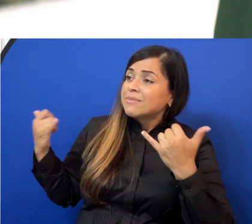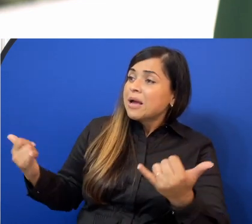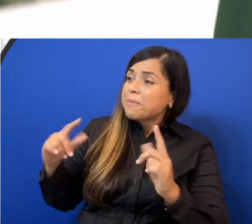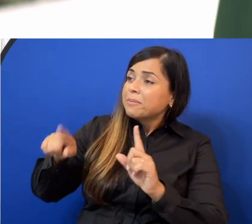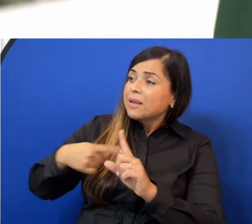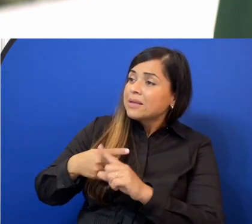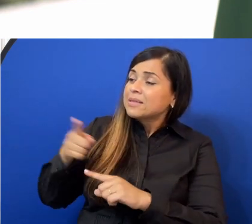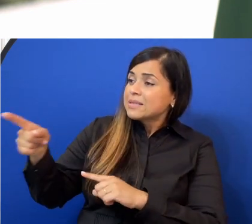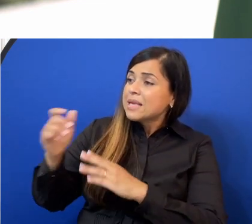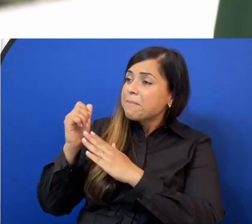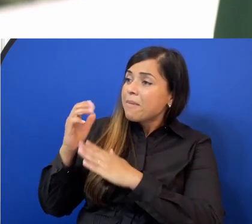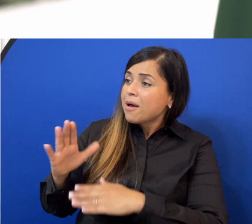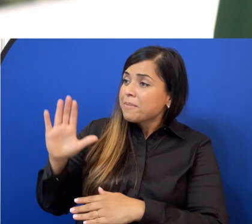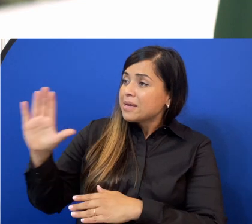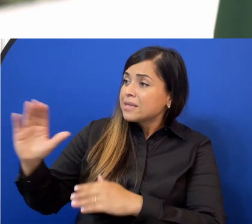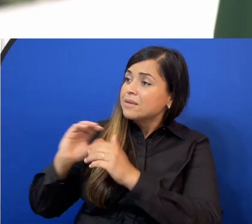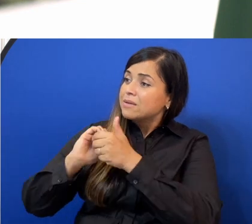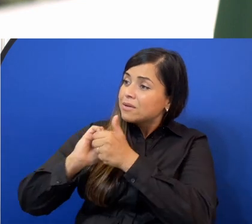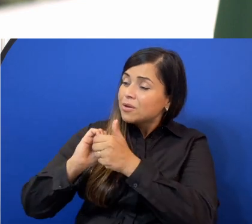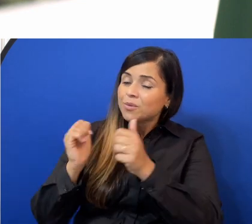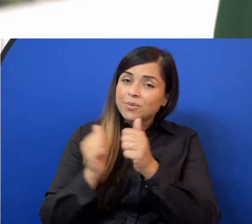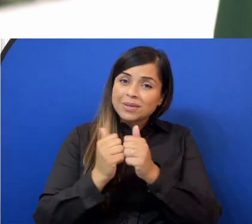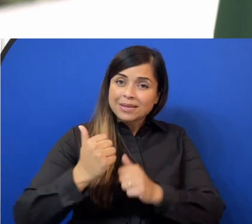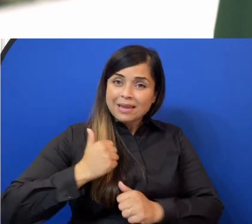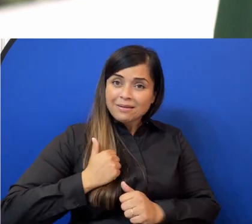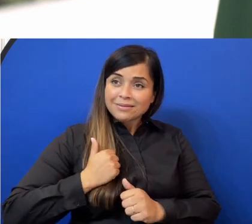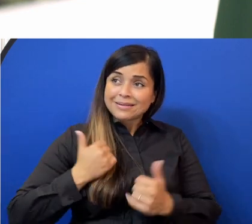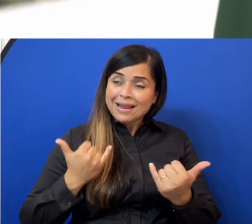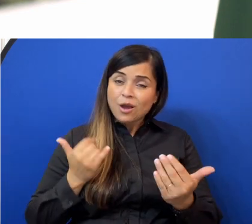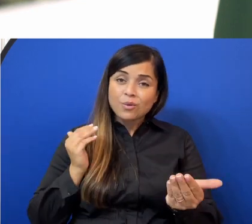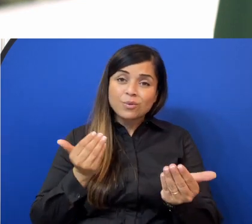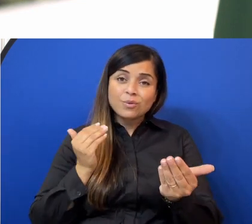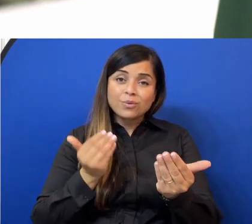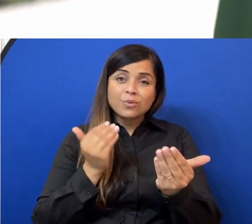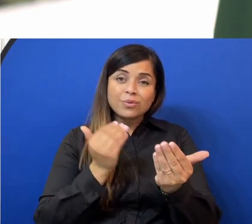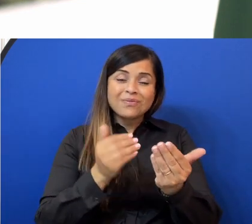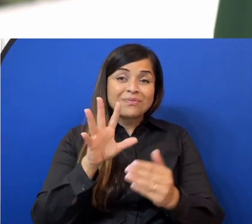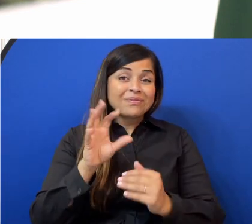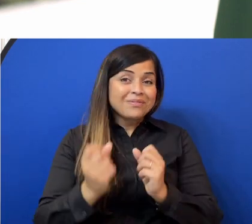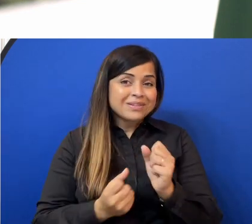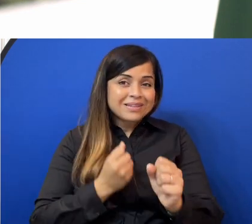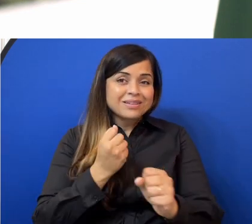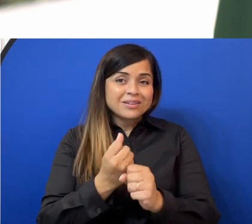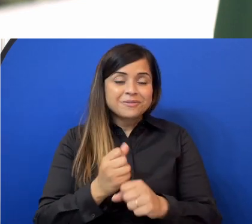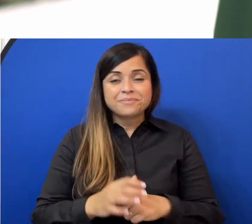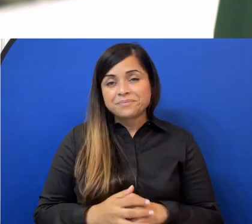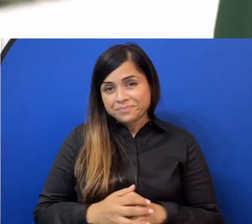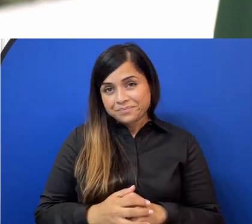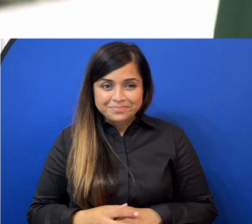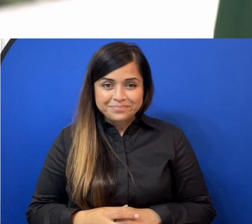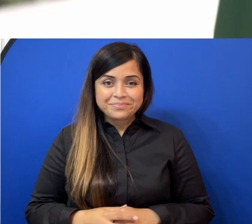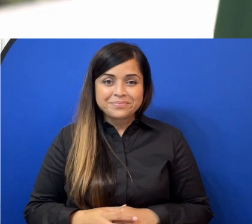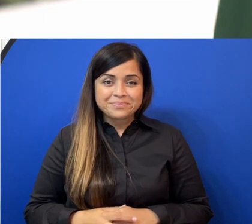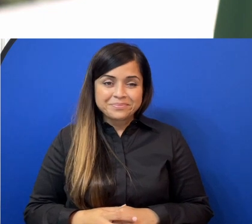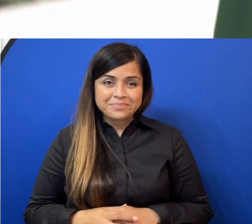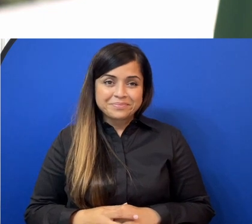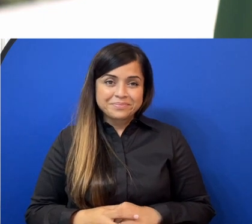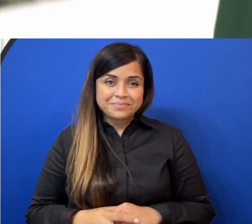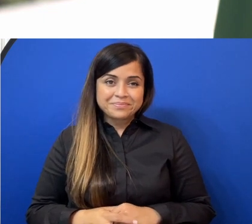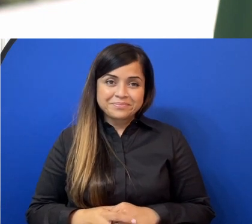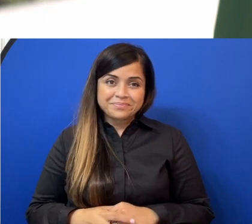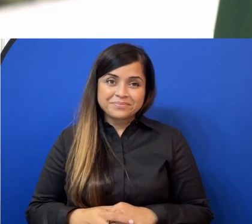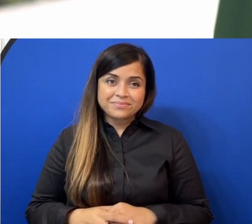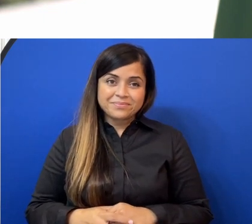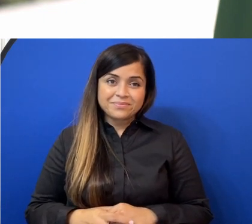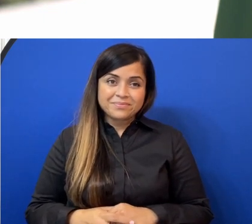between the Imamat and Canada, now approaching 50 years. J'aimerais aussi remercier nos partenaires et